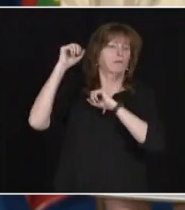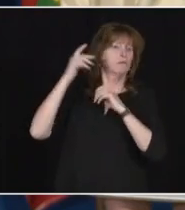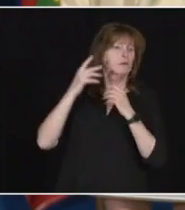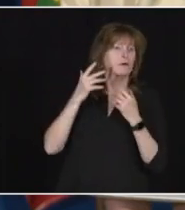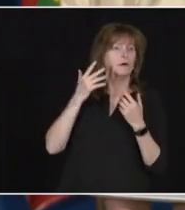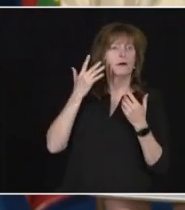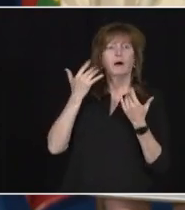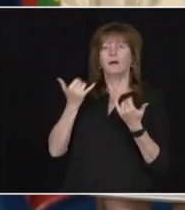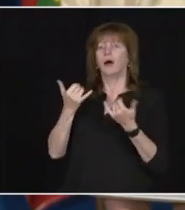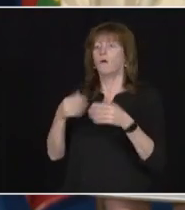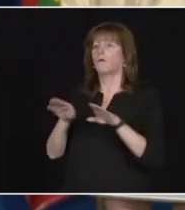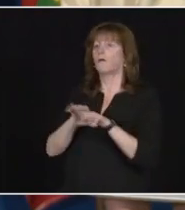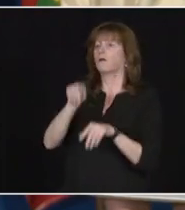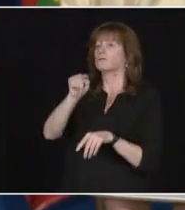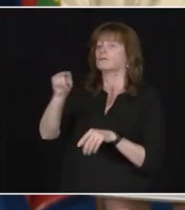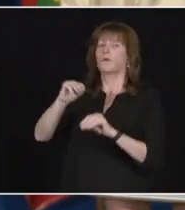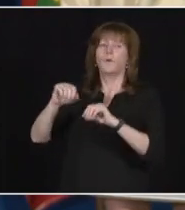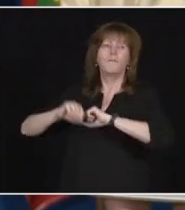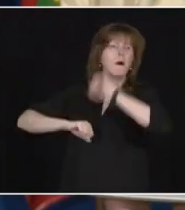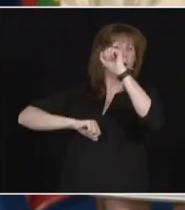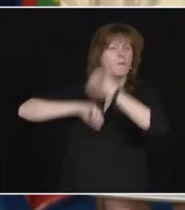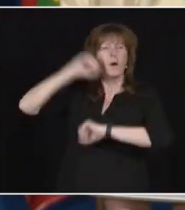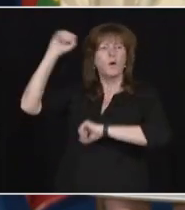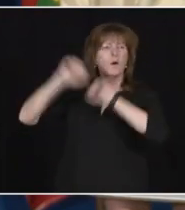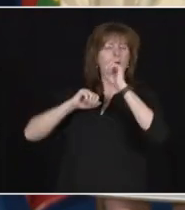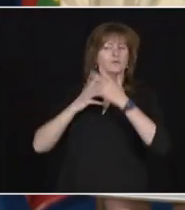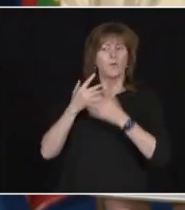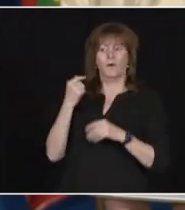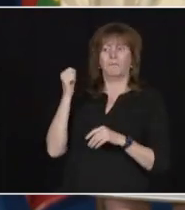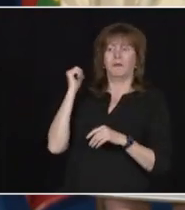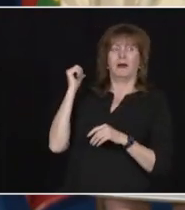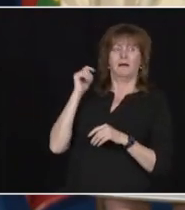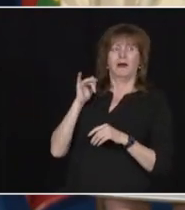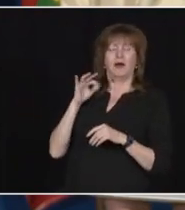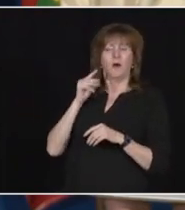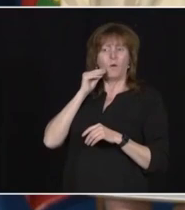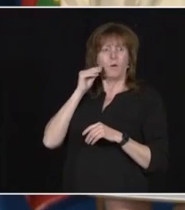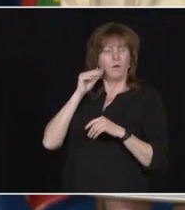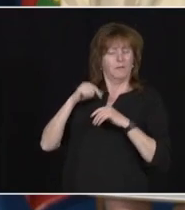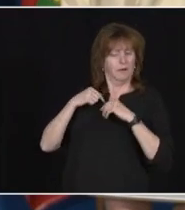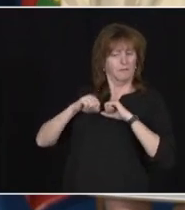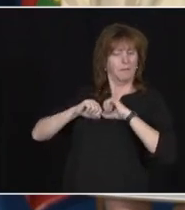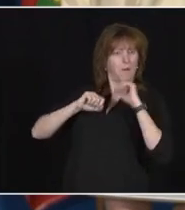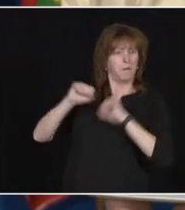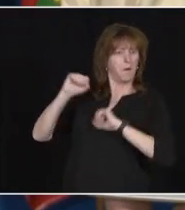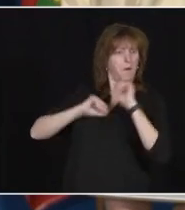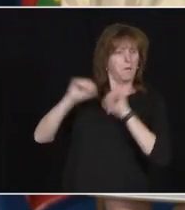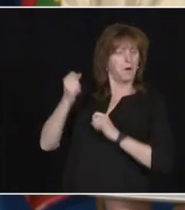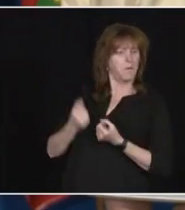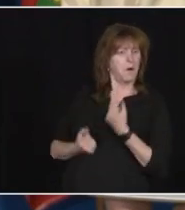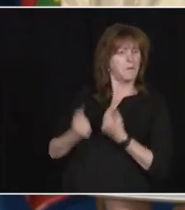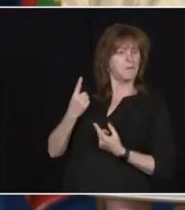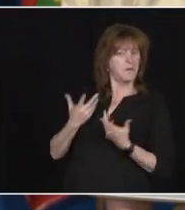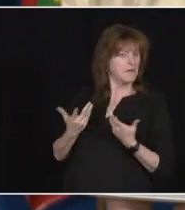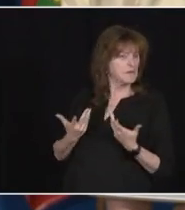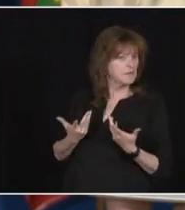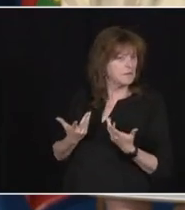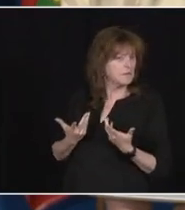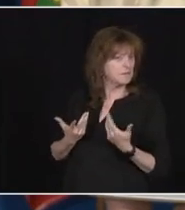actually just advice about not gathering together, is there any way the province can somehow